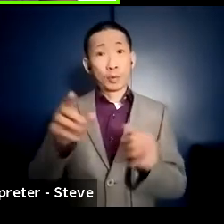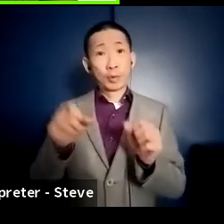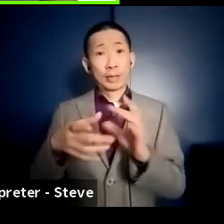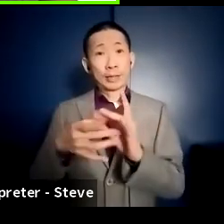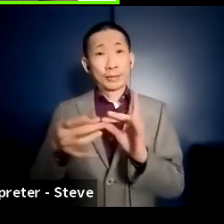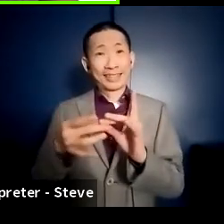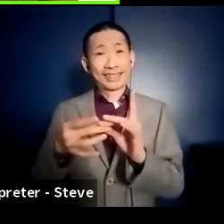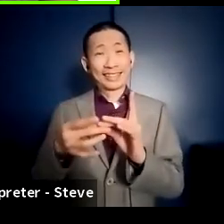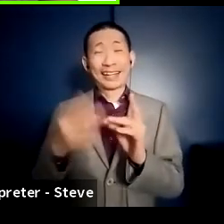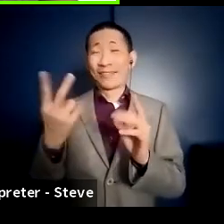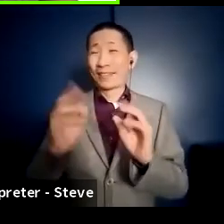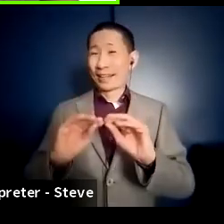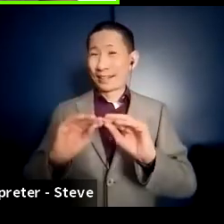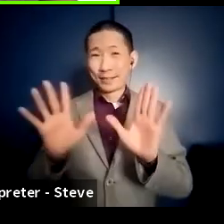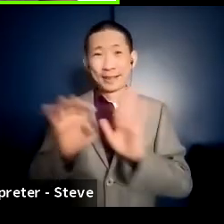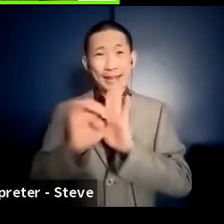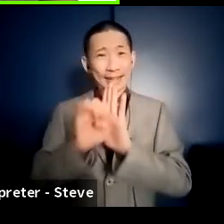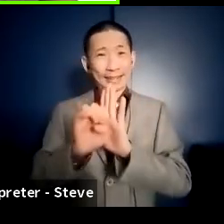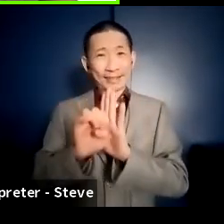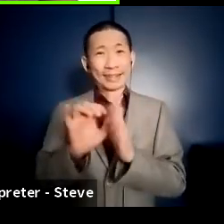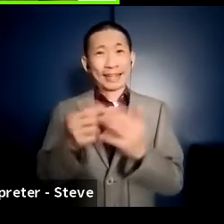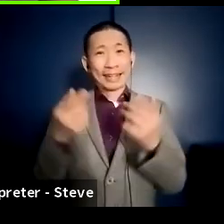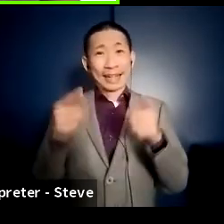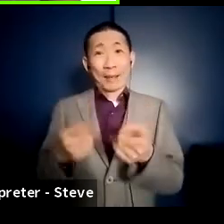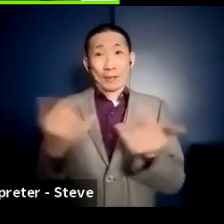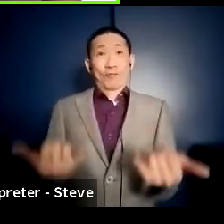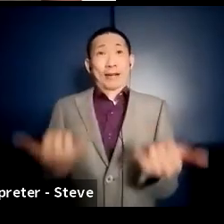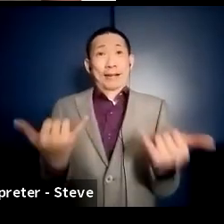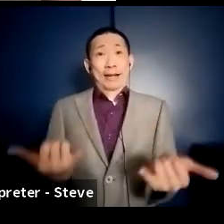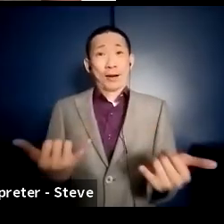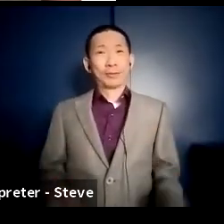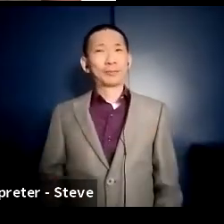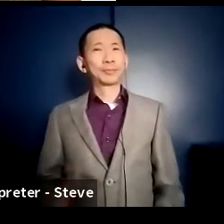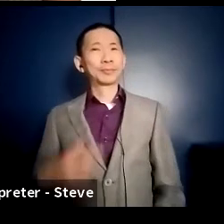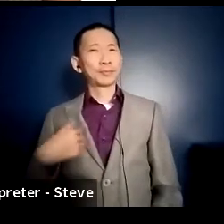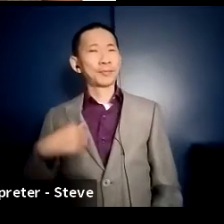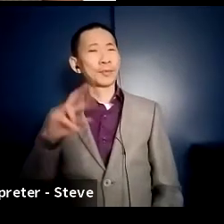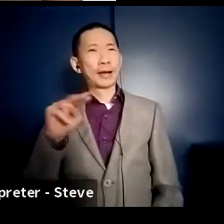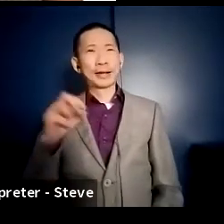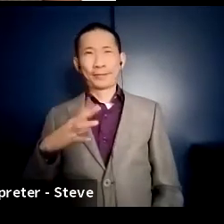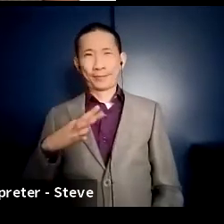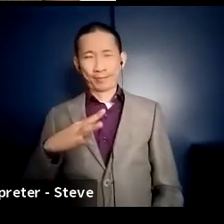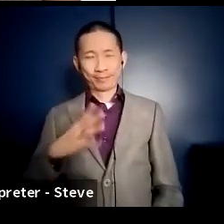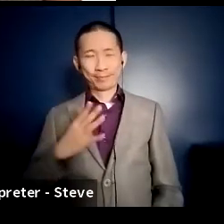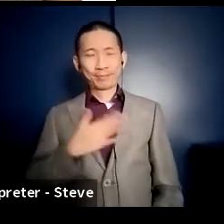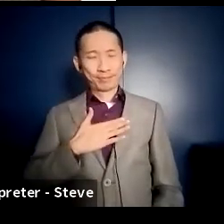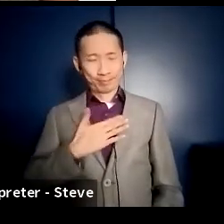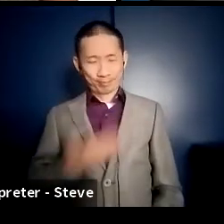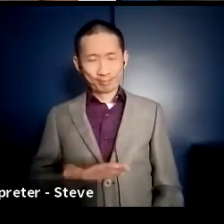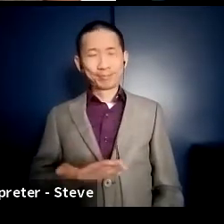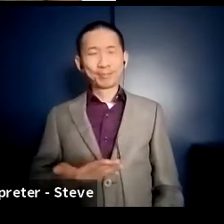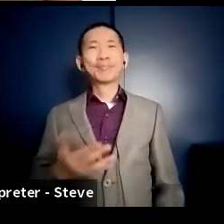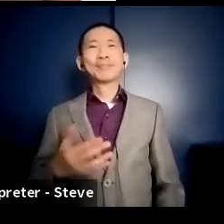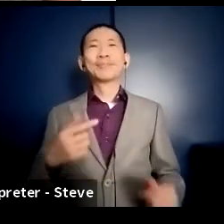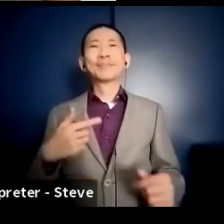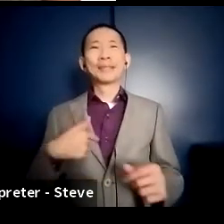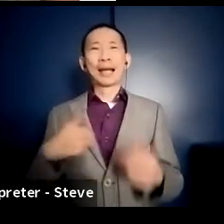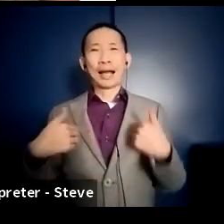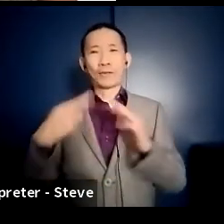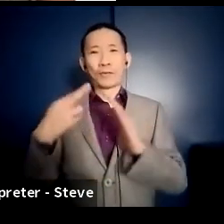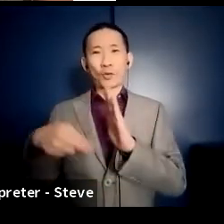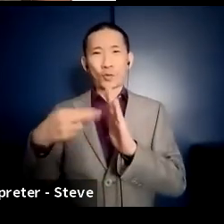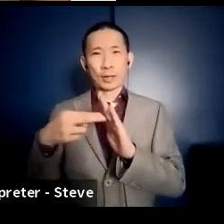very concrete example that is happening right now. Sure, my pleasure. So in addition to wearing my hat as